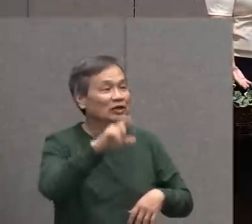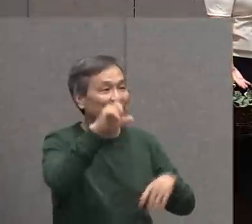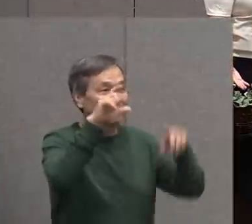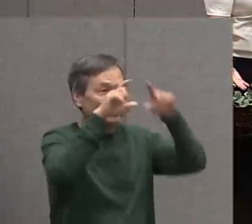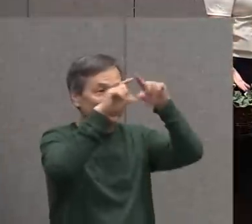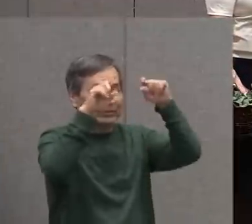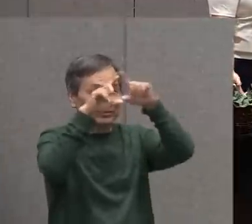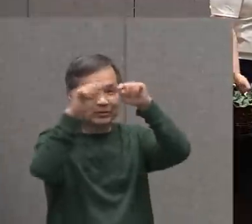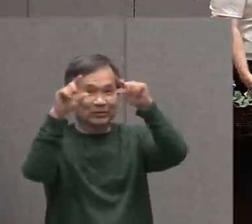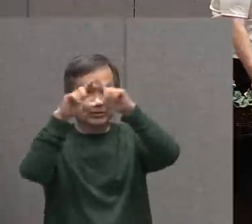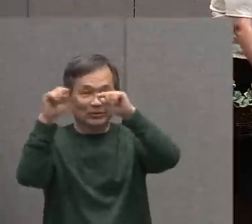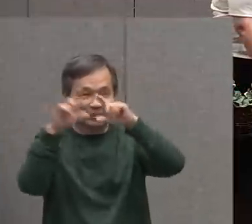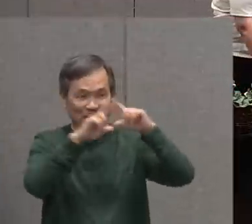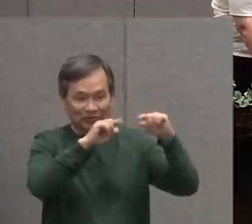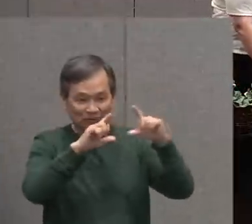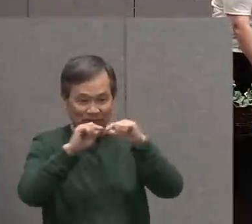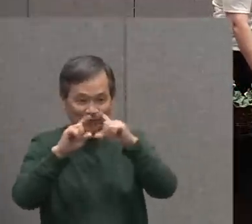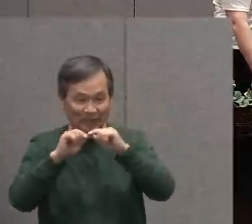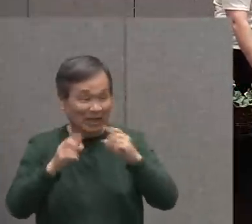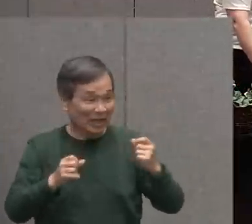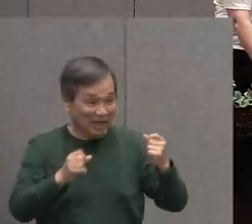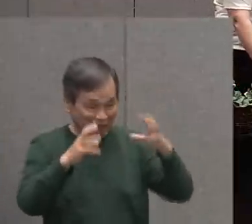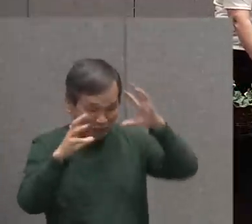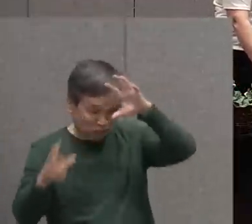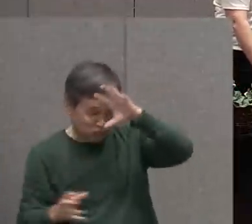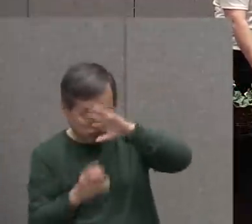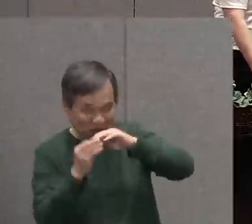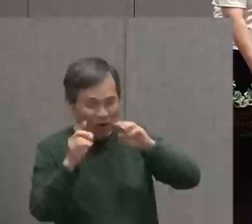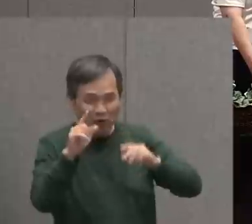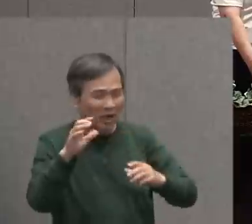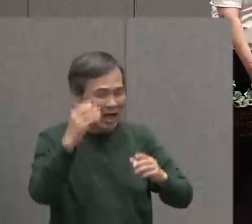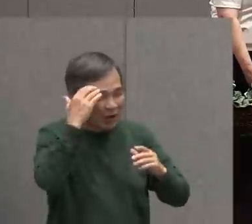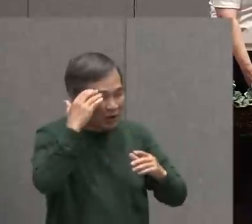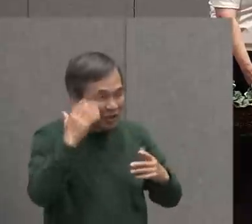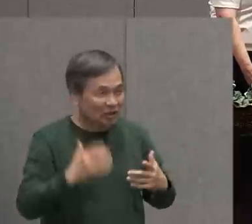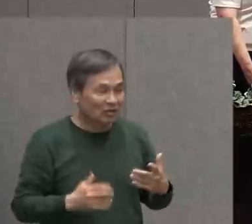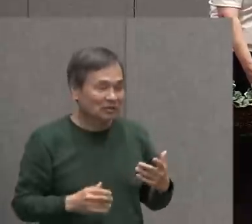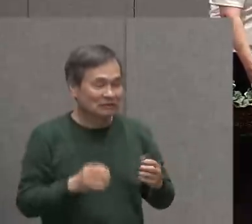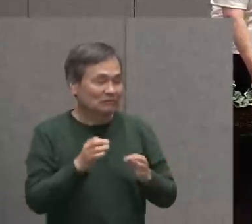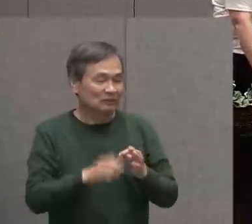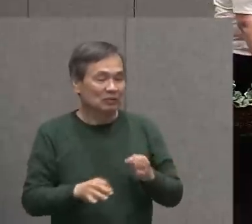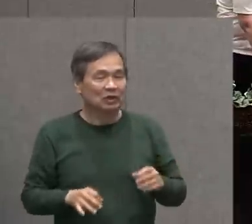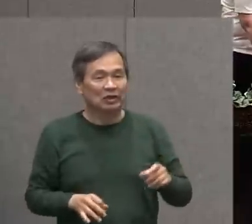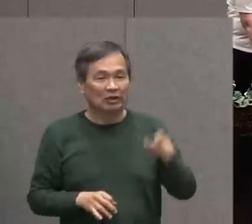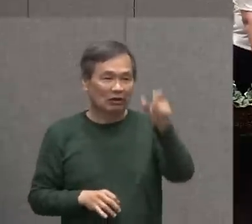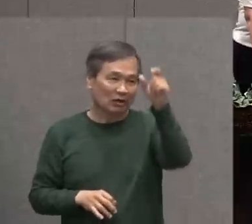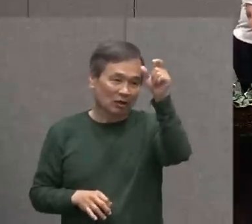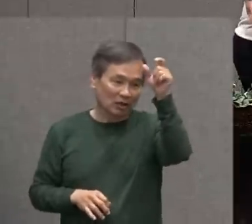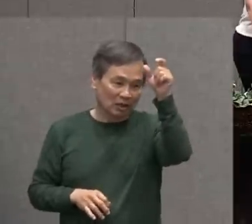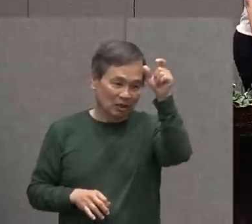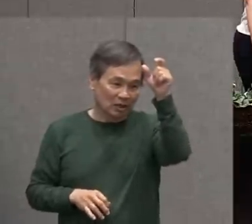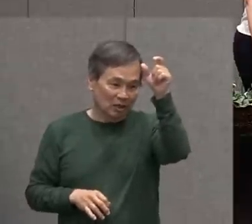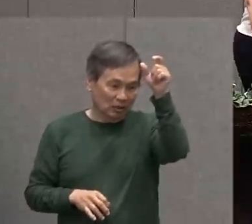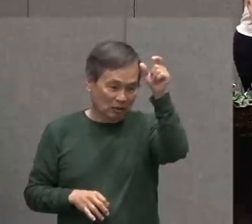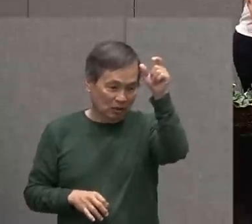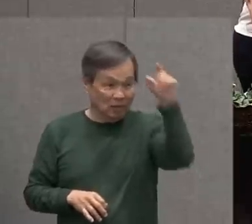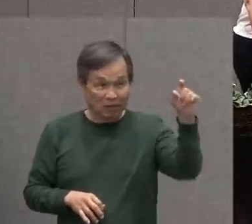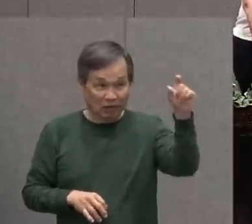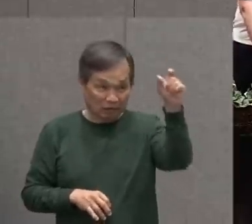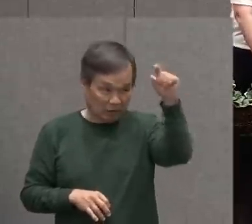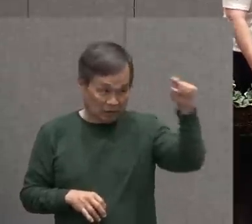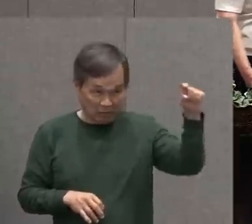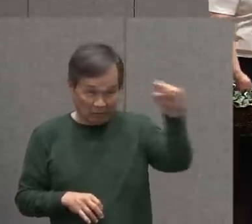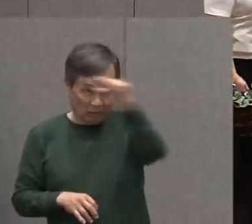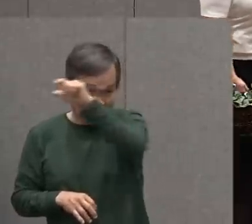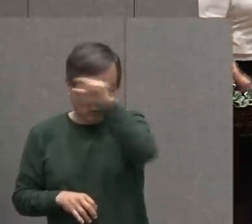know that it's made out to be 100? I could check and see. I can count my rows, and I can count my columns, and